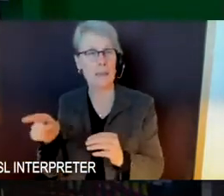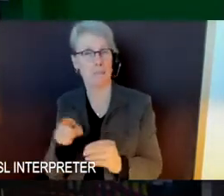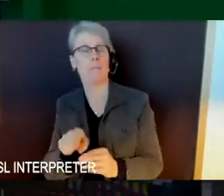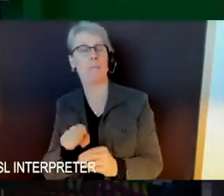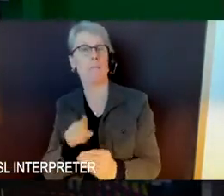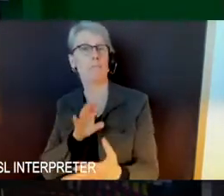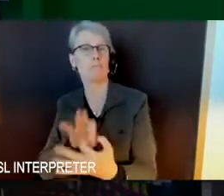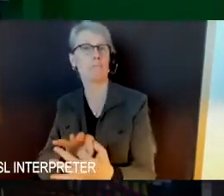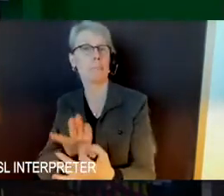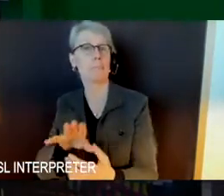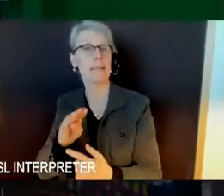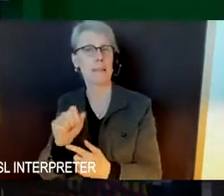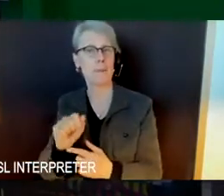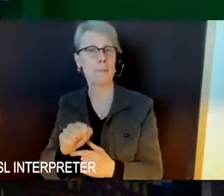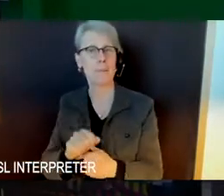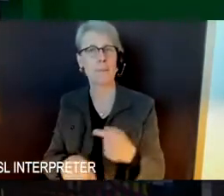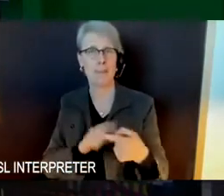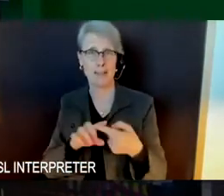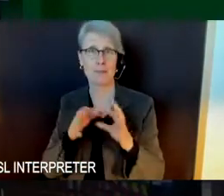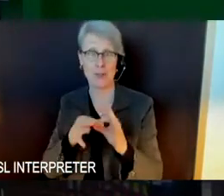to share their stories.